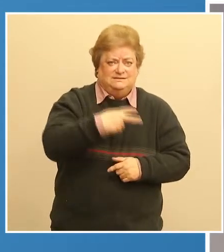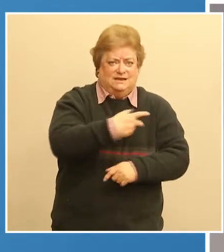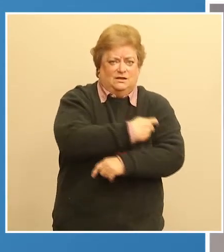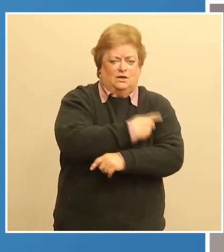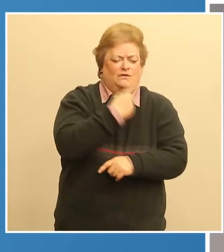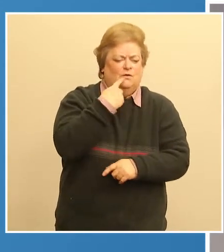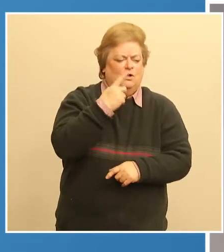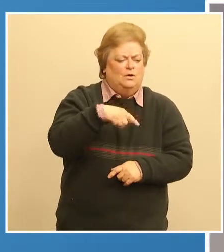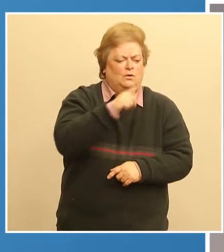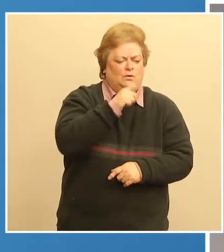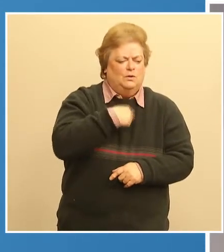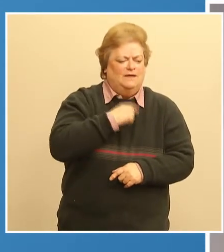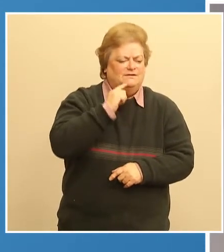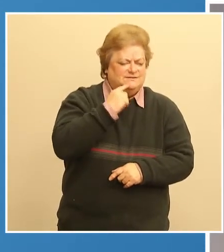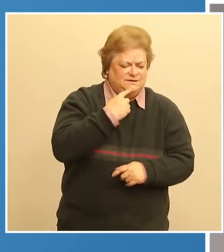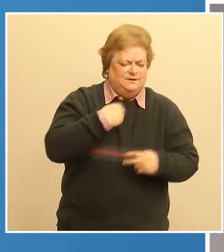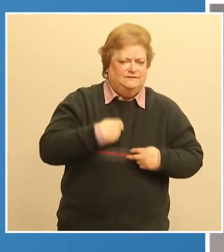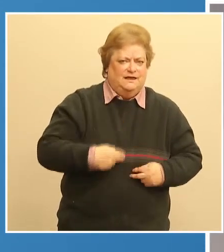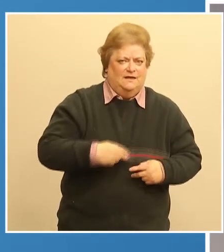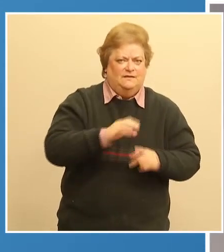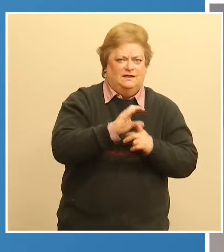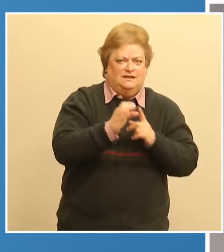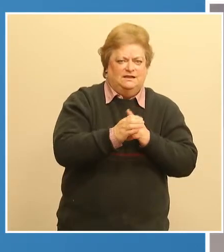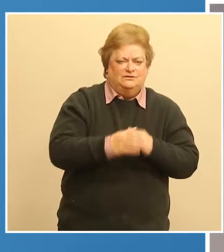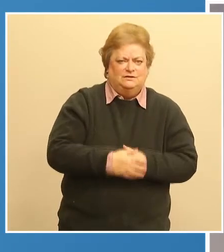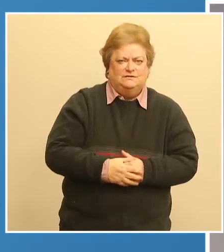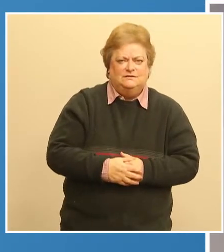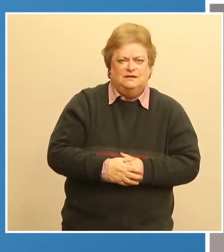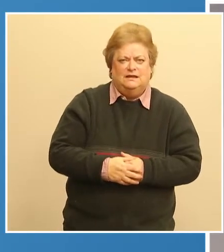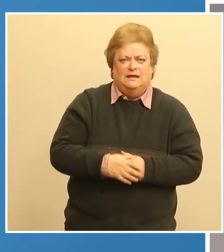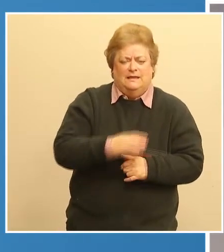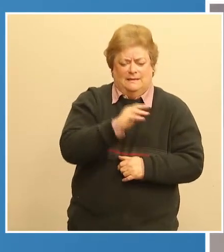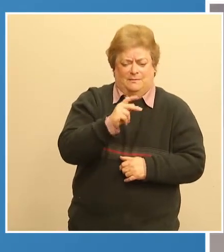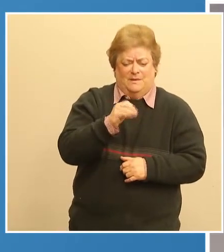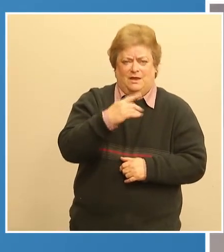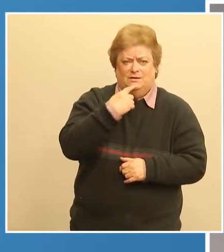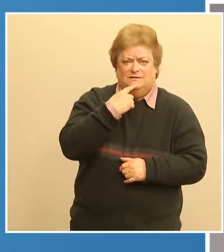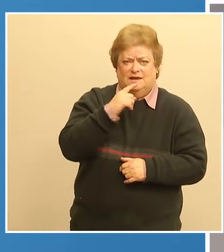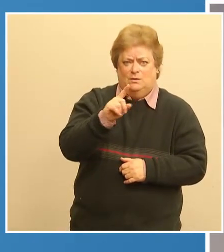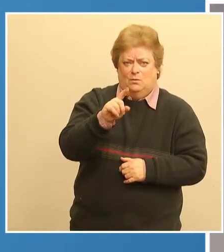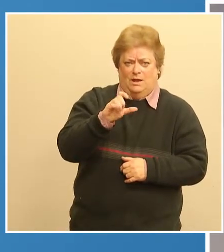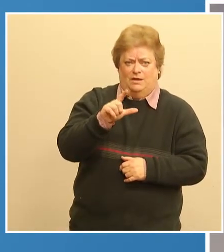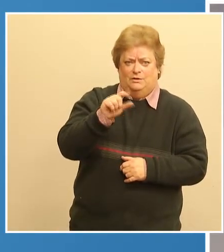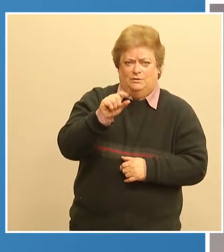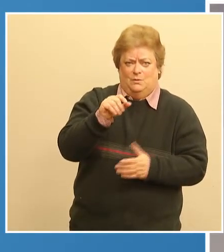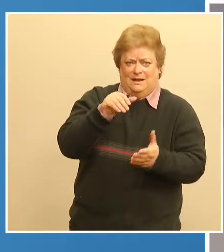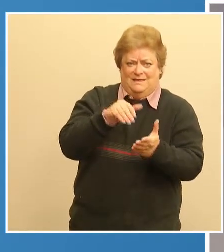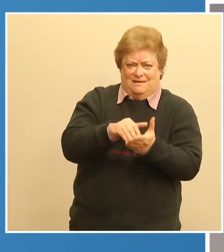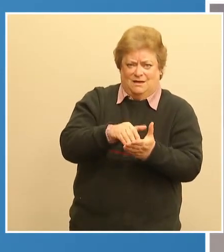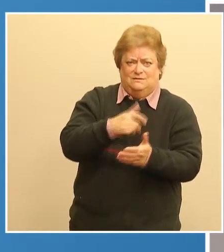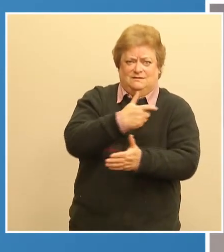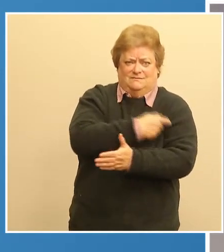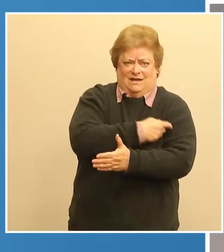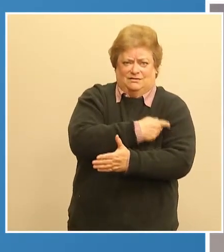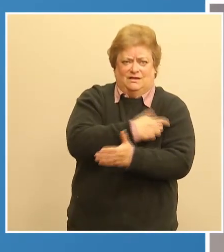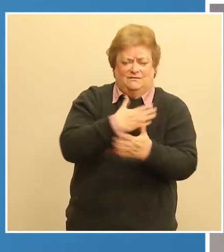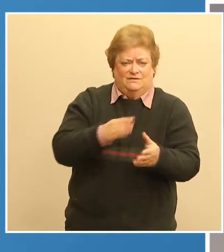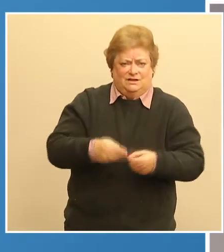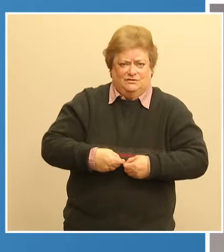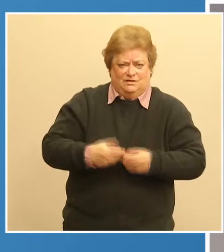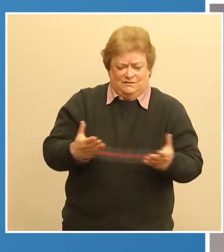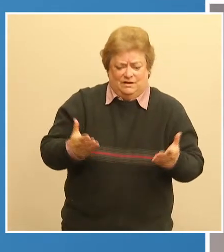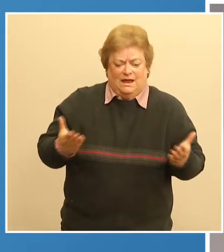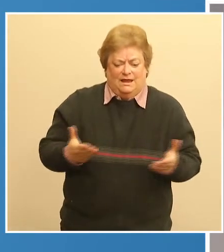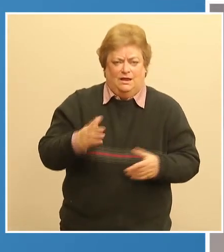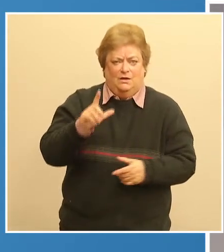with serious health conditions. As the Mayor said, about 120,000 doses of vaccine have been administered